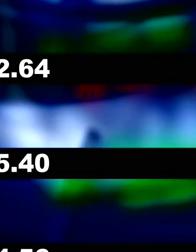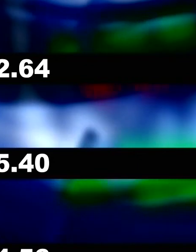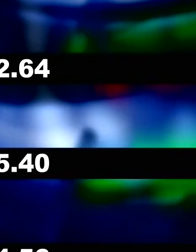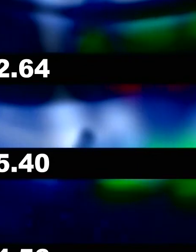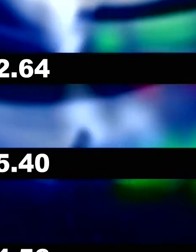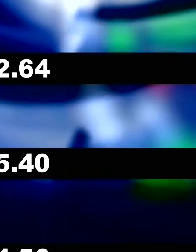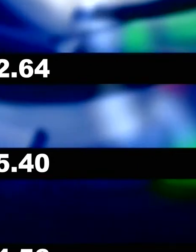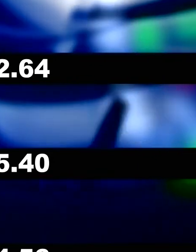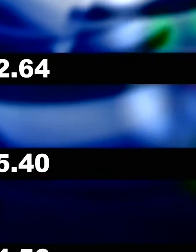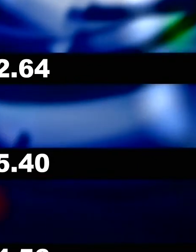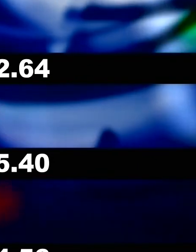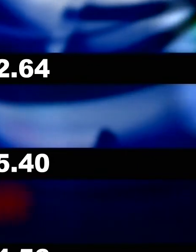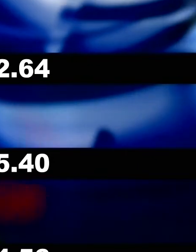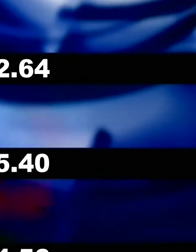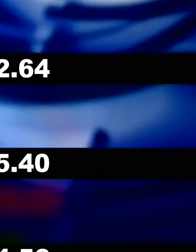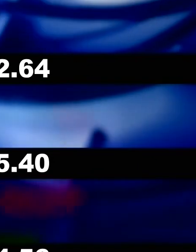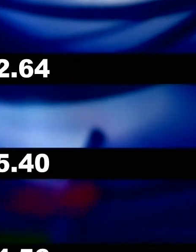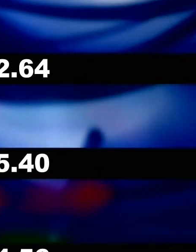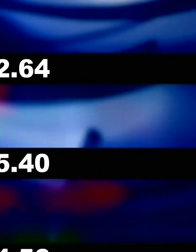with